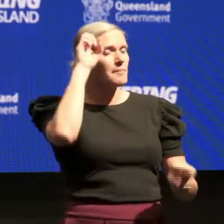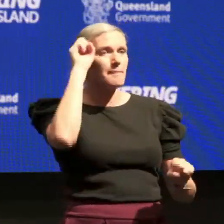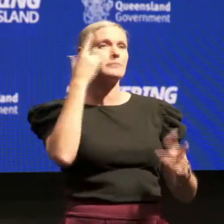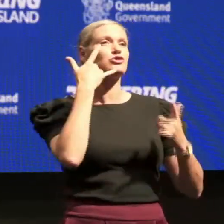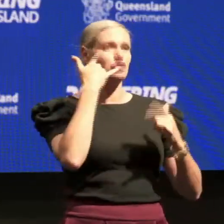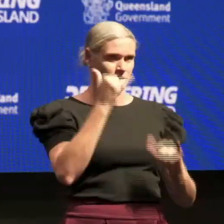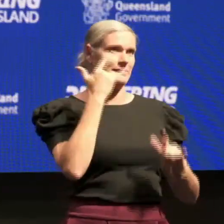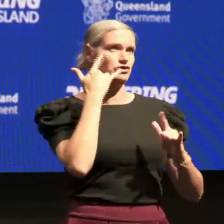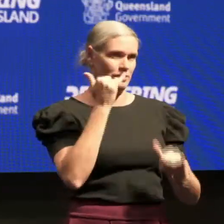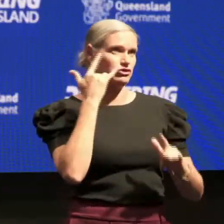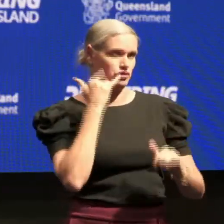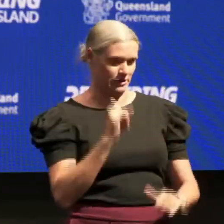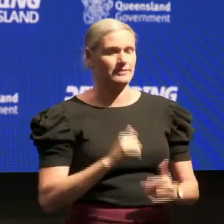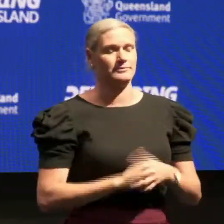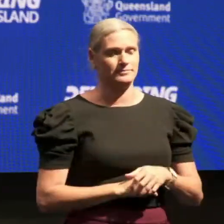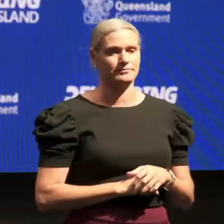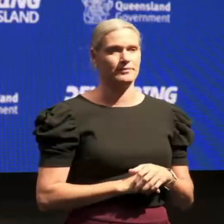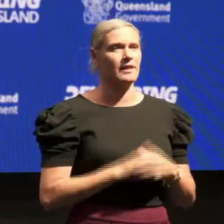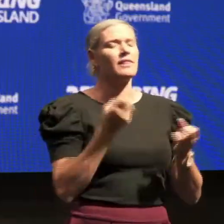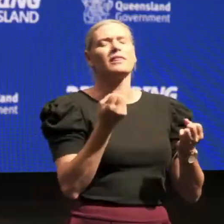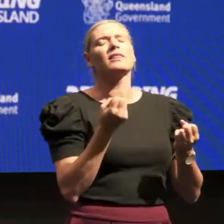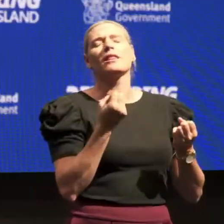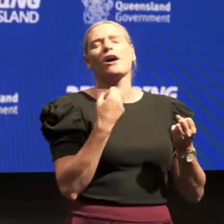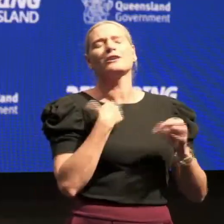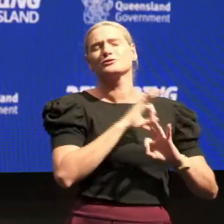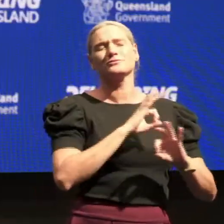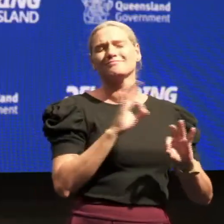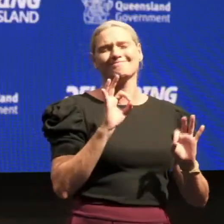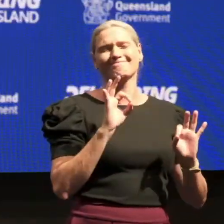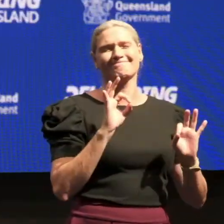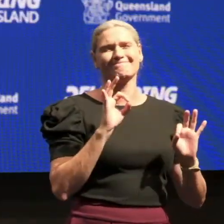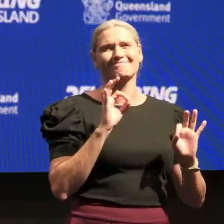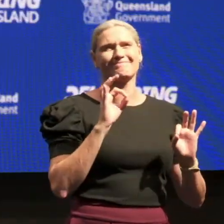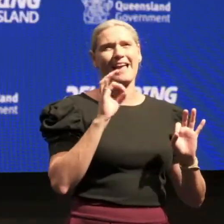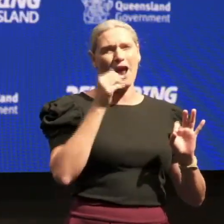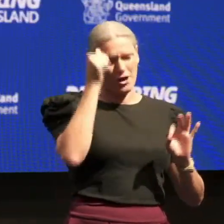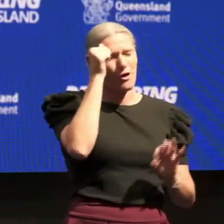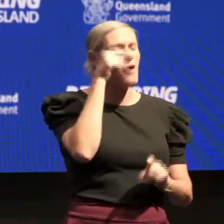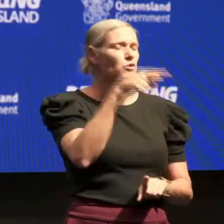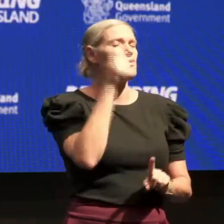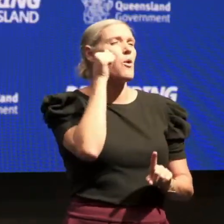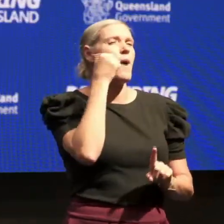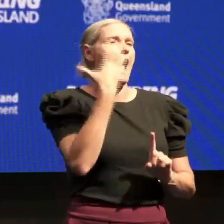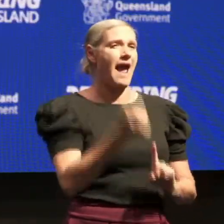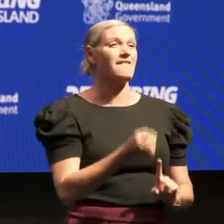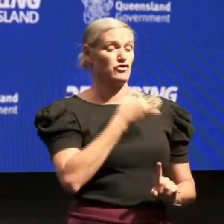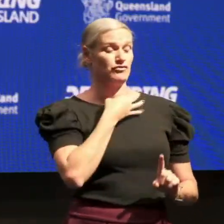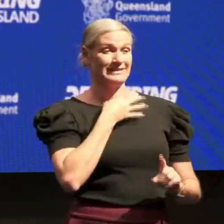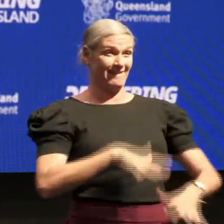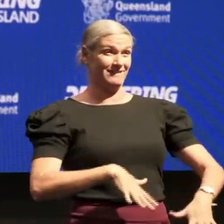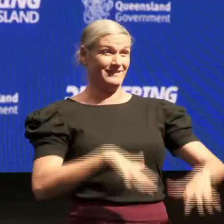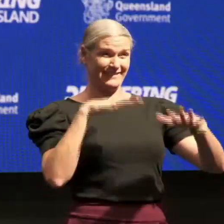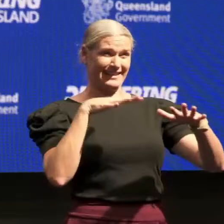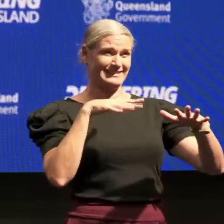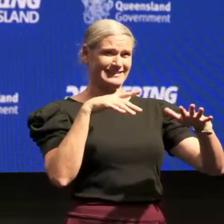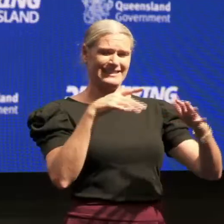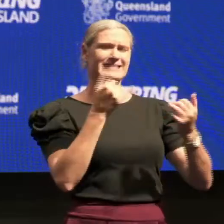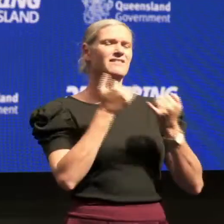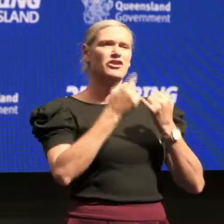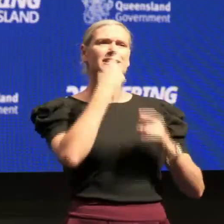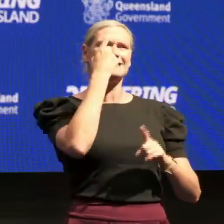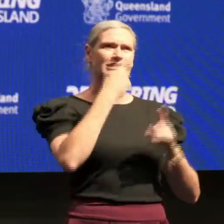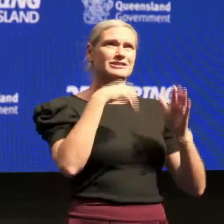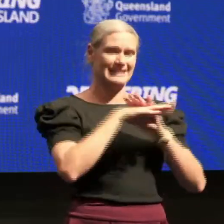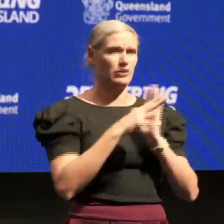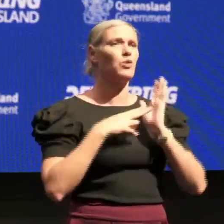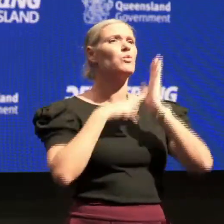situation. There is no doubt that the risk of flooding is really pronounced in